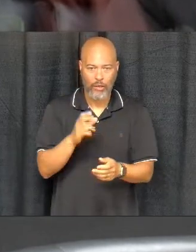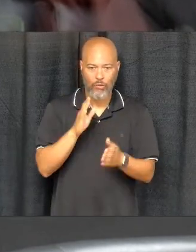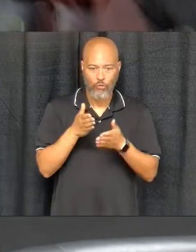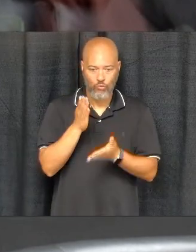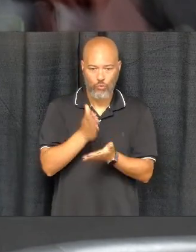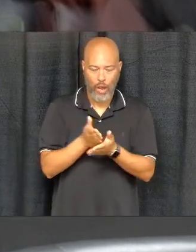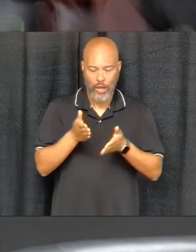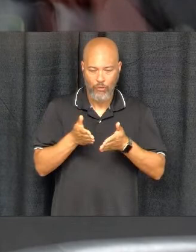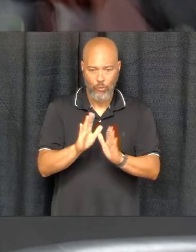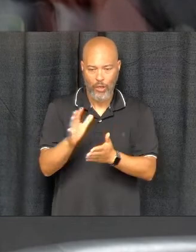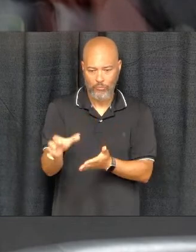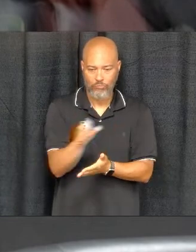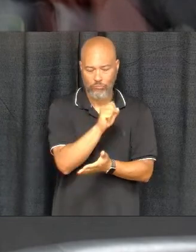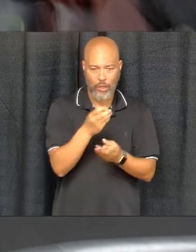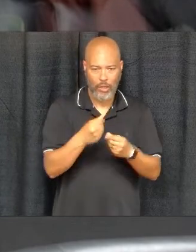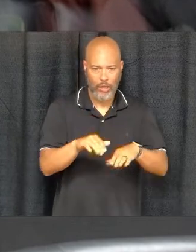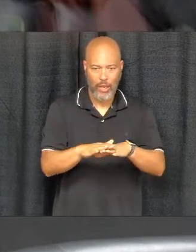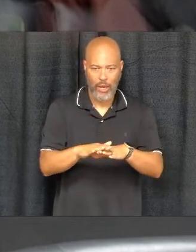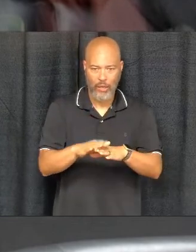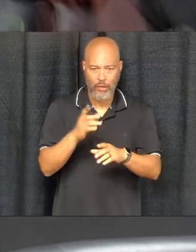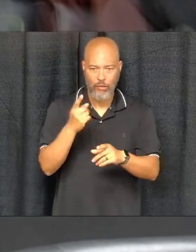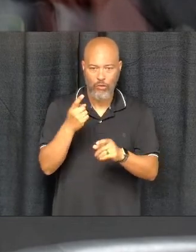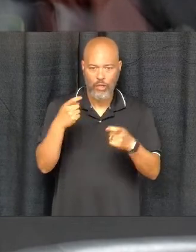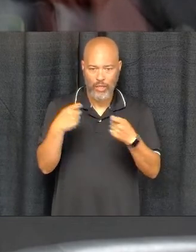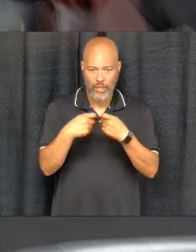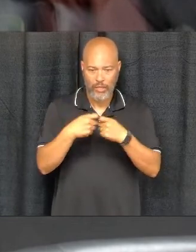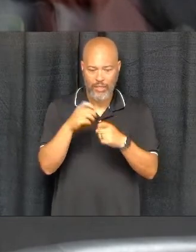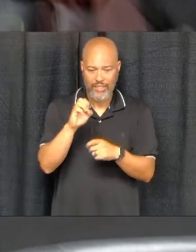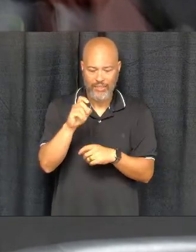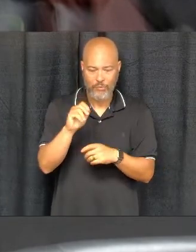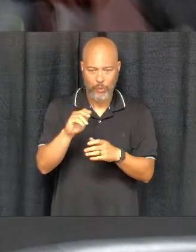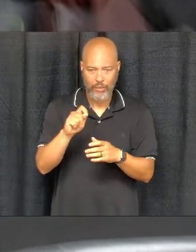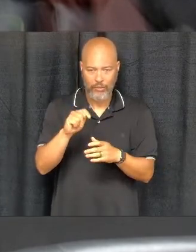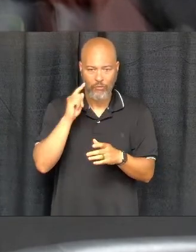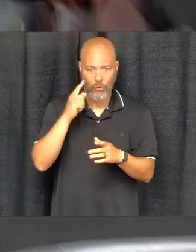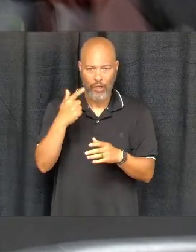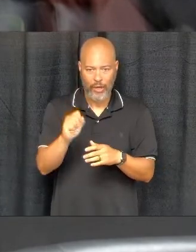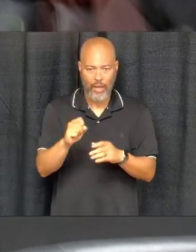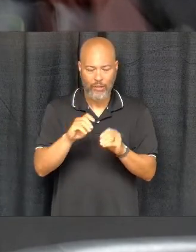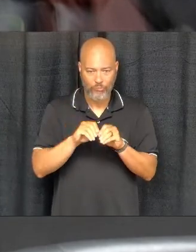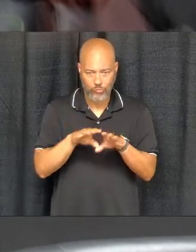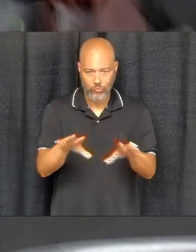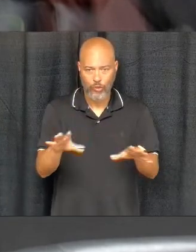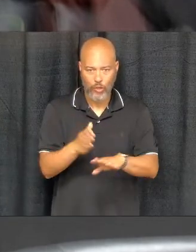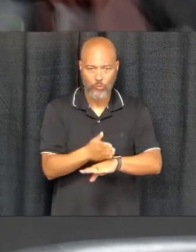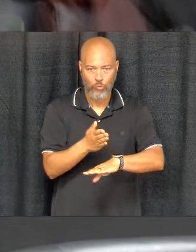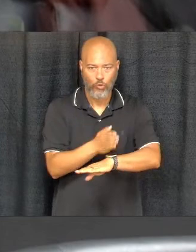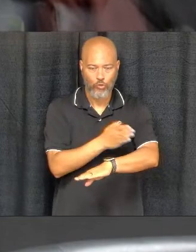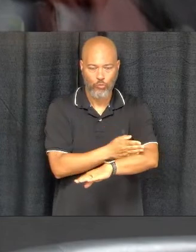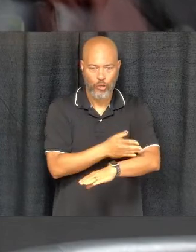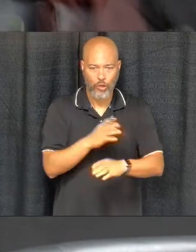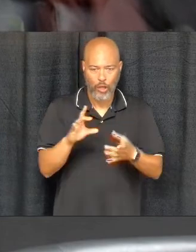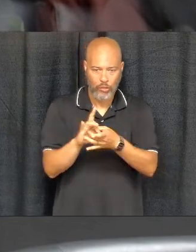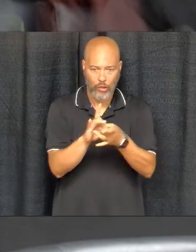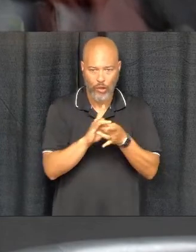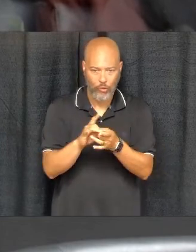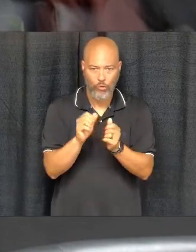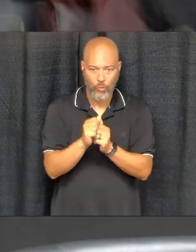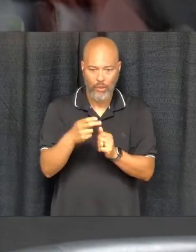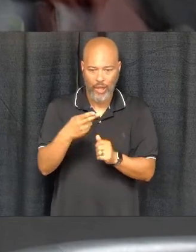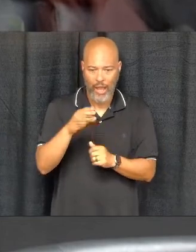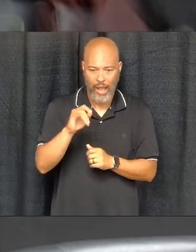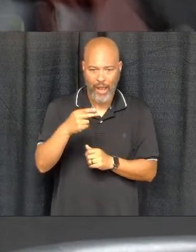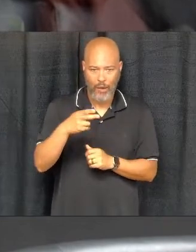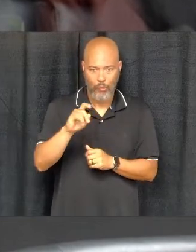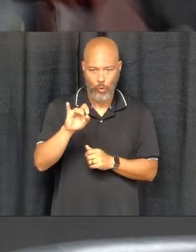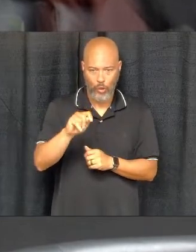right of eminent domain to obtain utility easements necessary for gas distribution improvements associated with the High Point Road gas